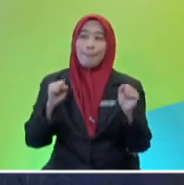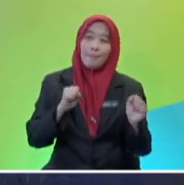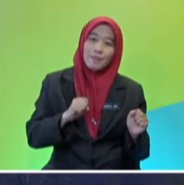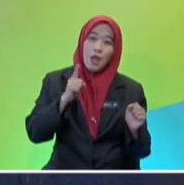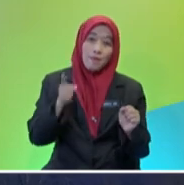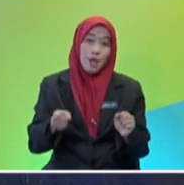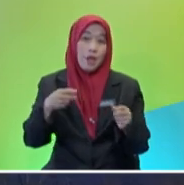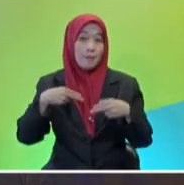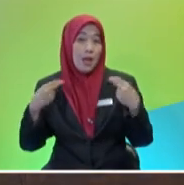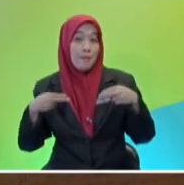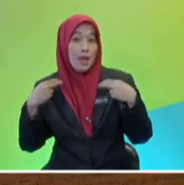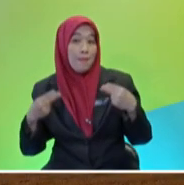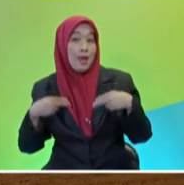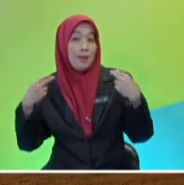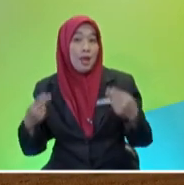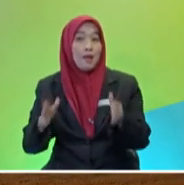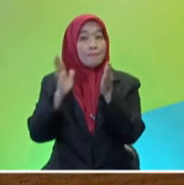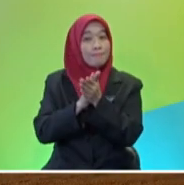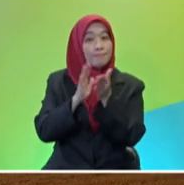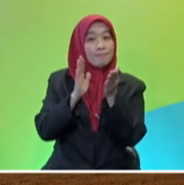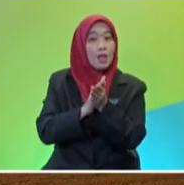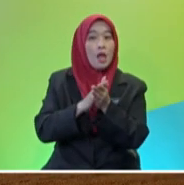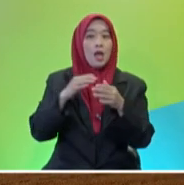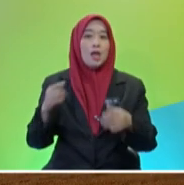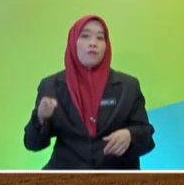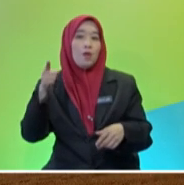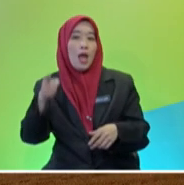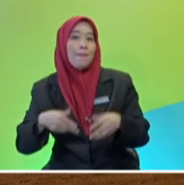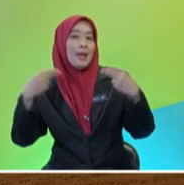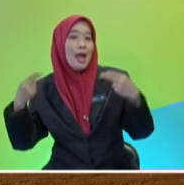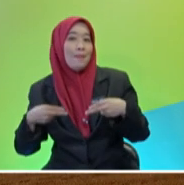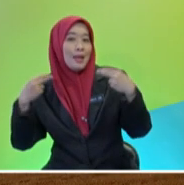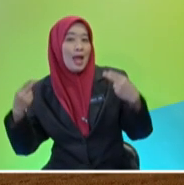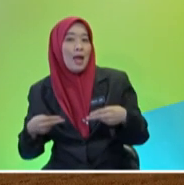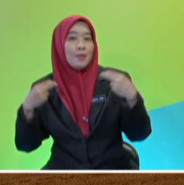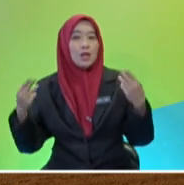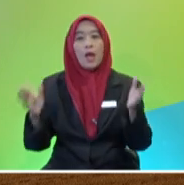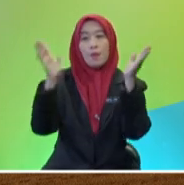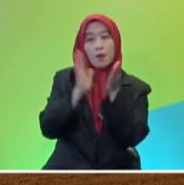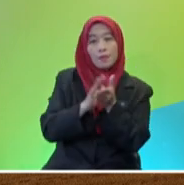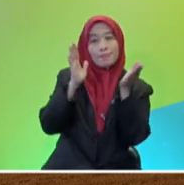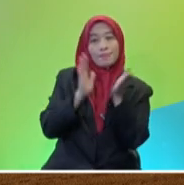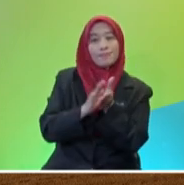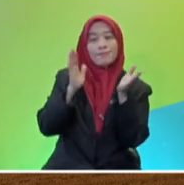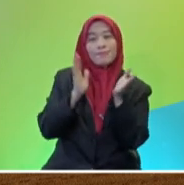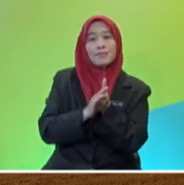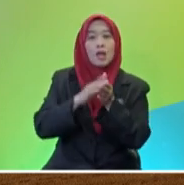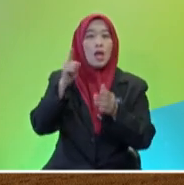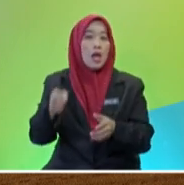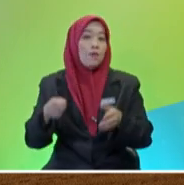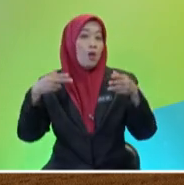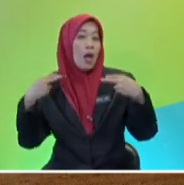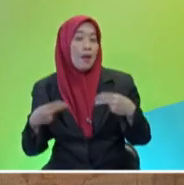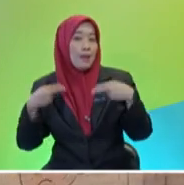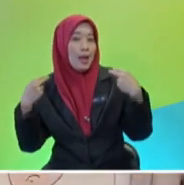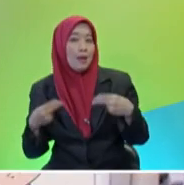If you're happy, happy, happy, clap your hands. If you're happy, happy, happy, clap your hands.